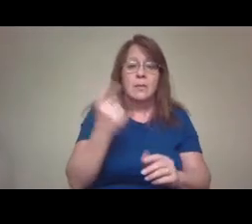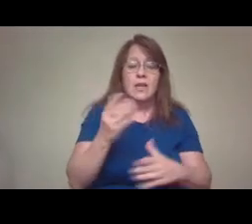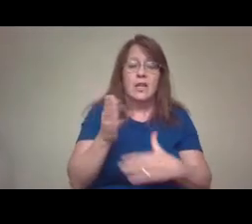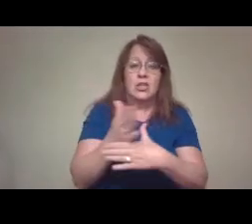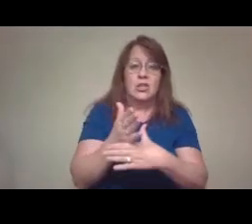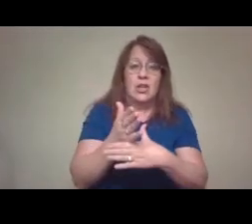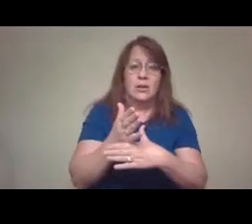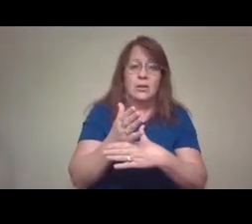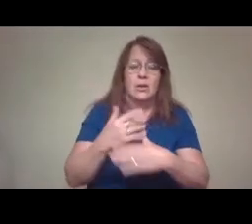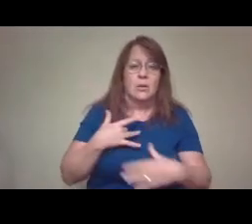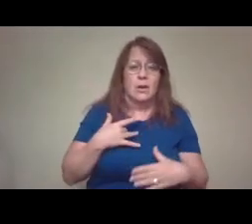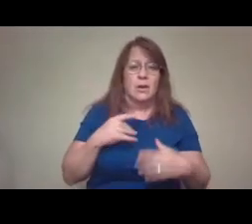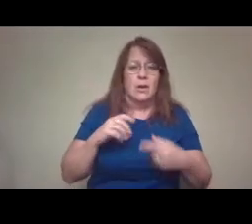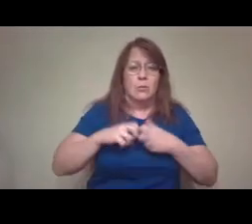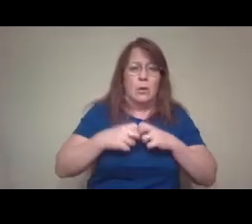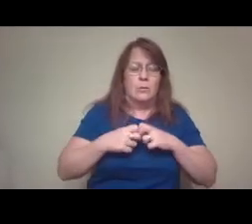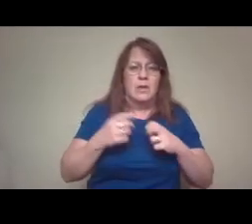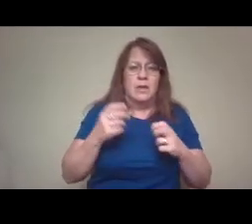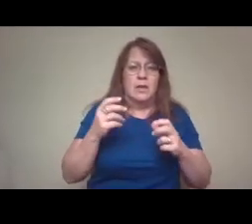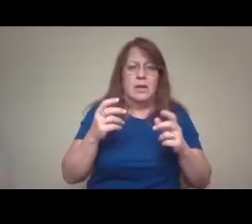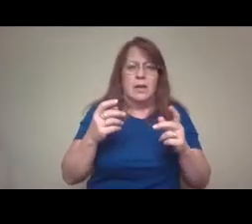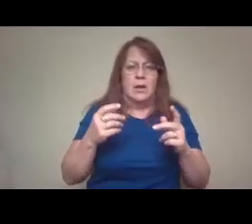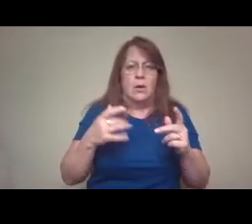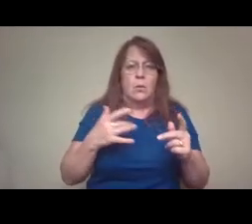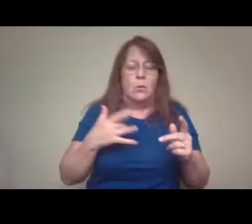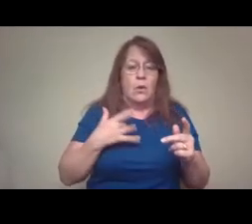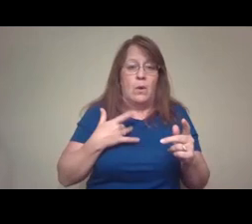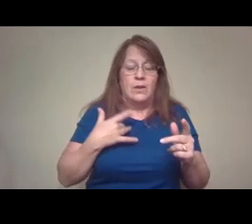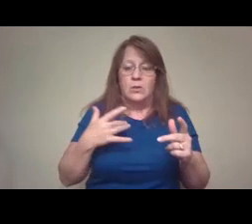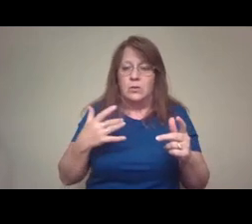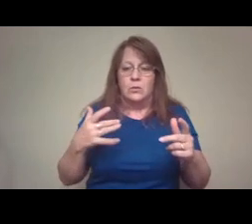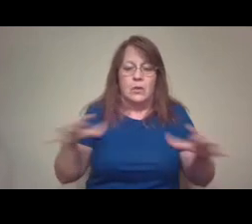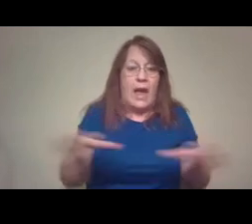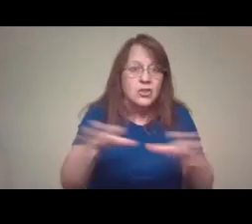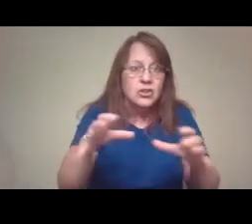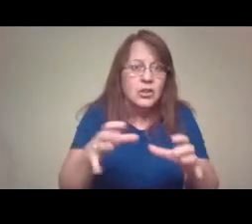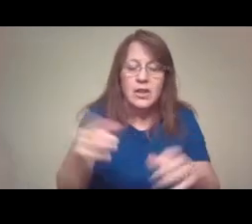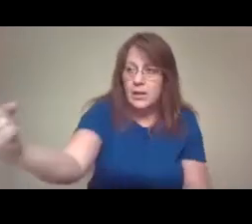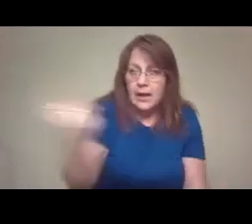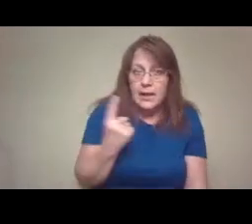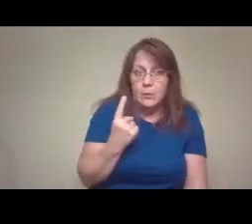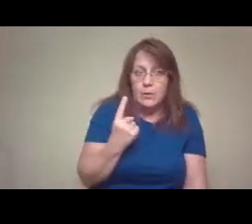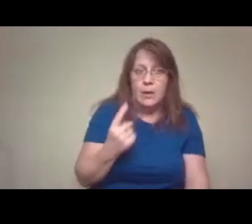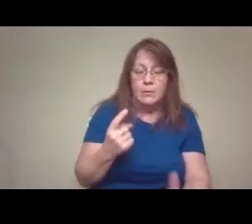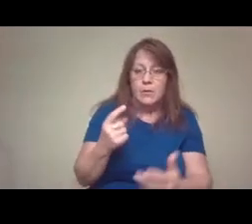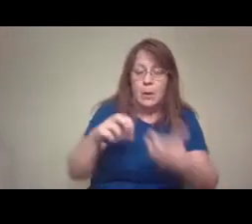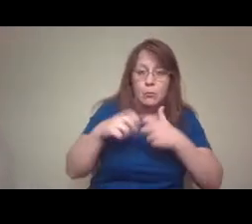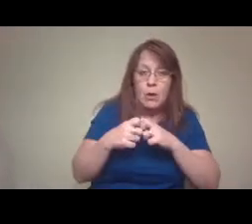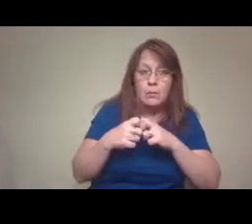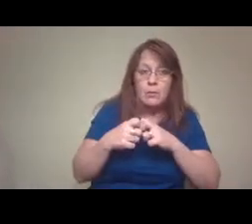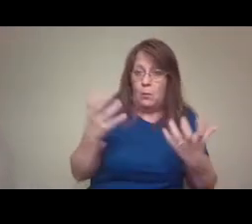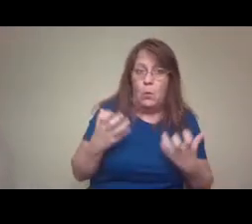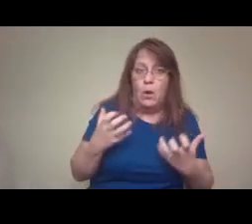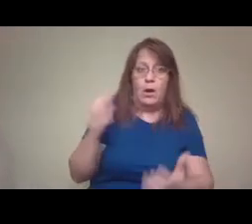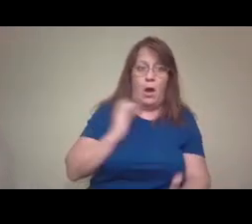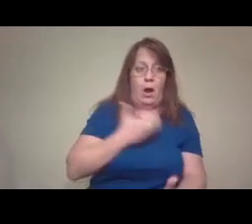a problem, we as humans want to move to the state of action, right? They came to us with that problem. Clearly they're wanting our help. And so we often